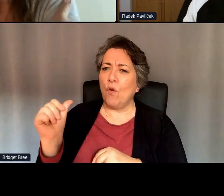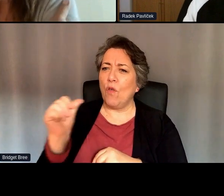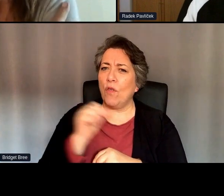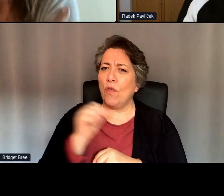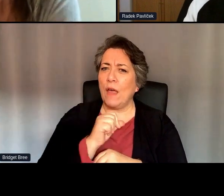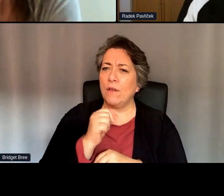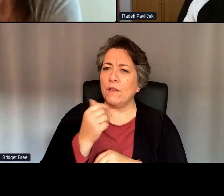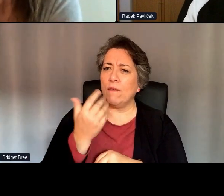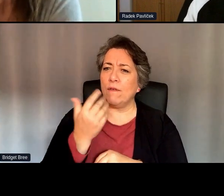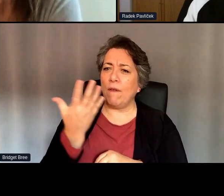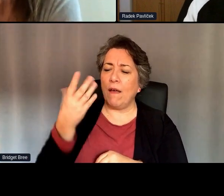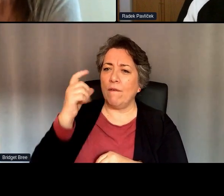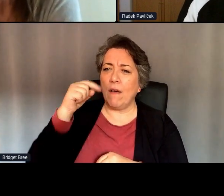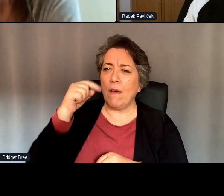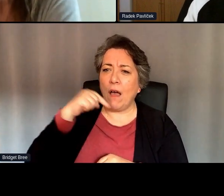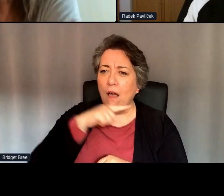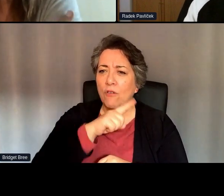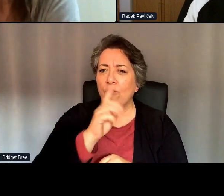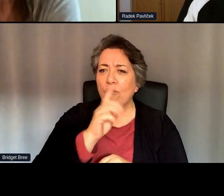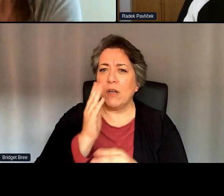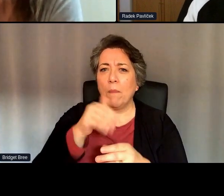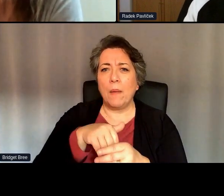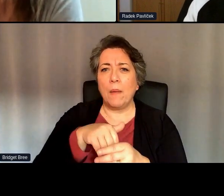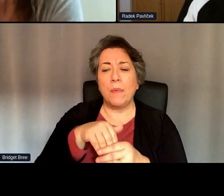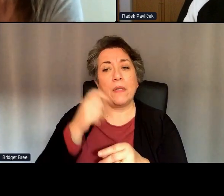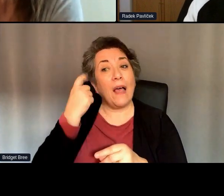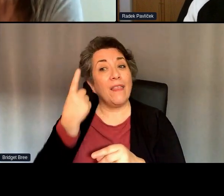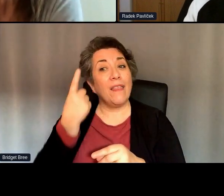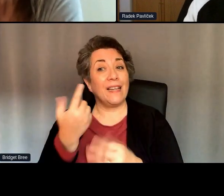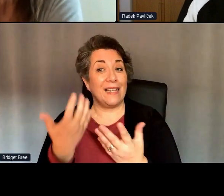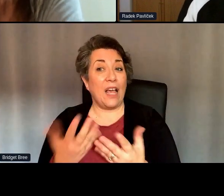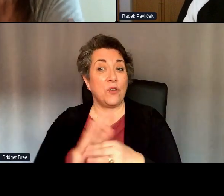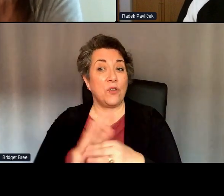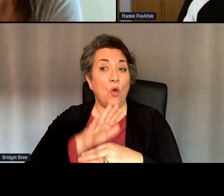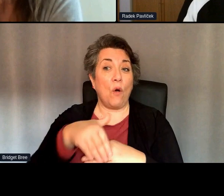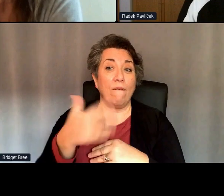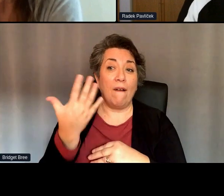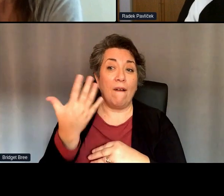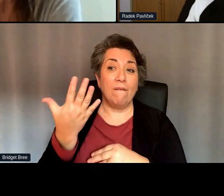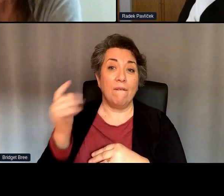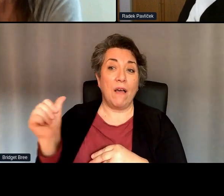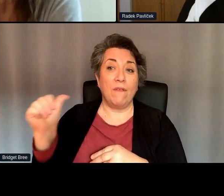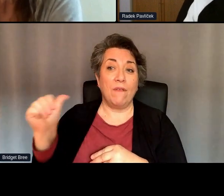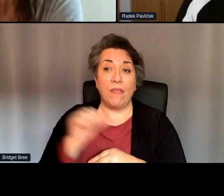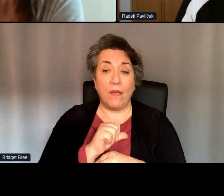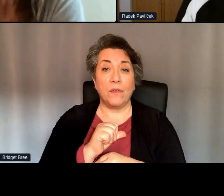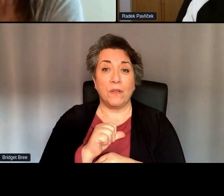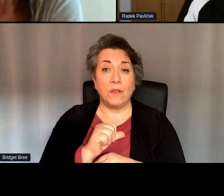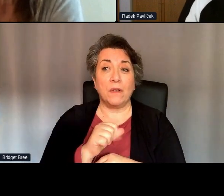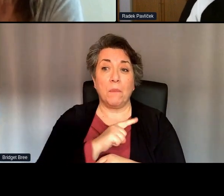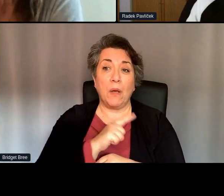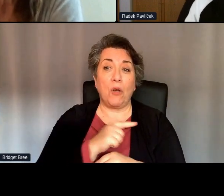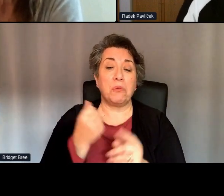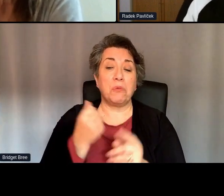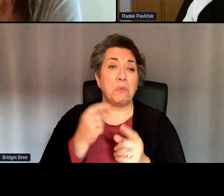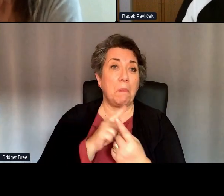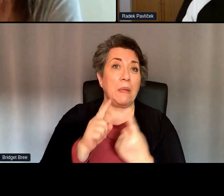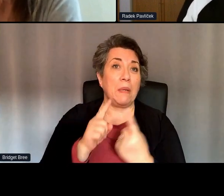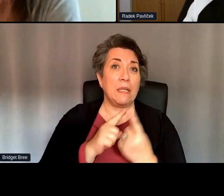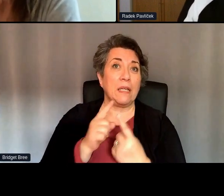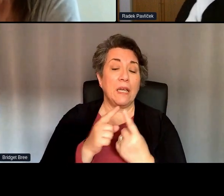4,500 plus members. I think the correct number now is over 5,000, because in the Global Leadership Council meeting that I attended a while